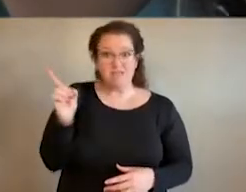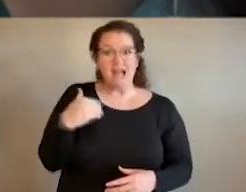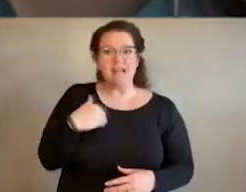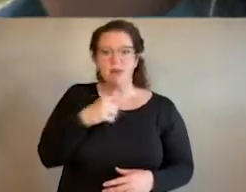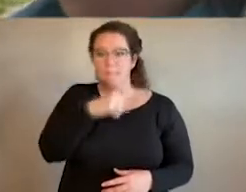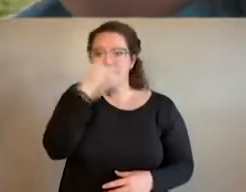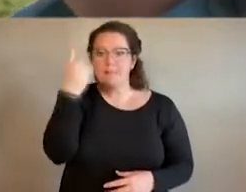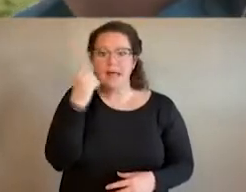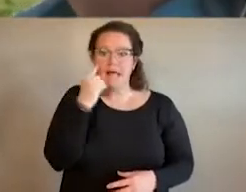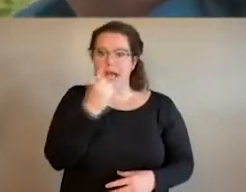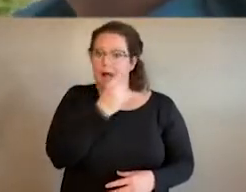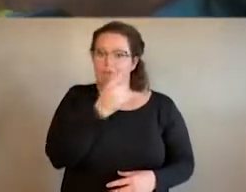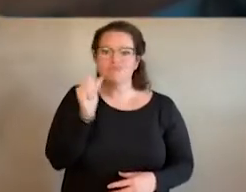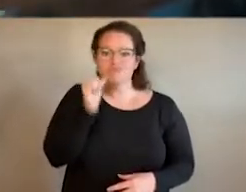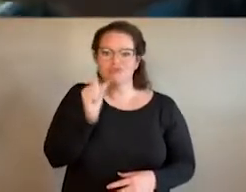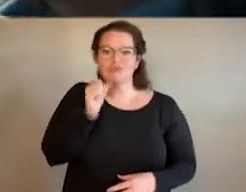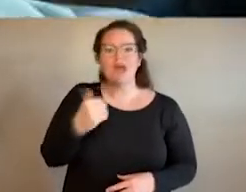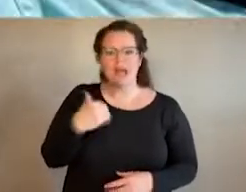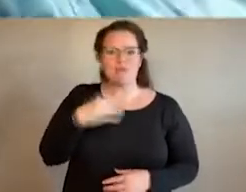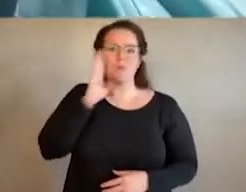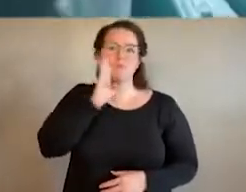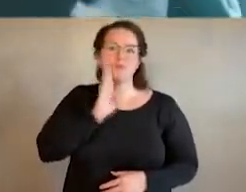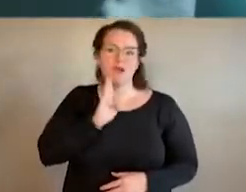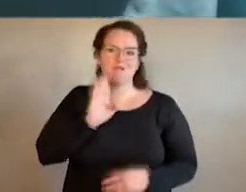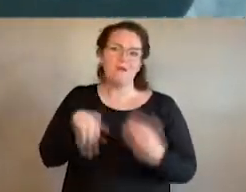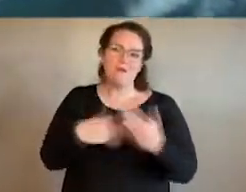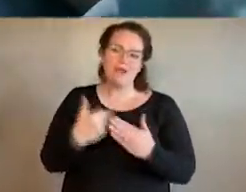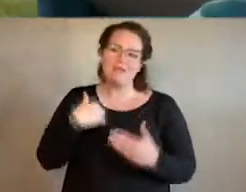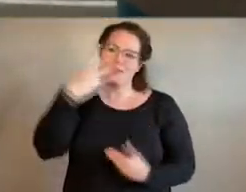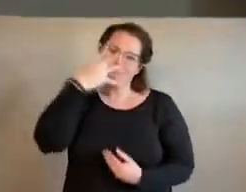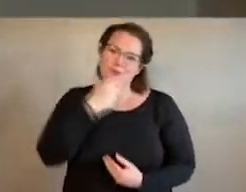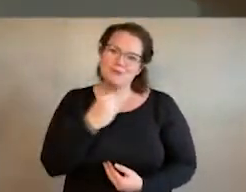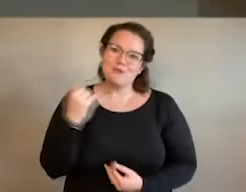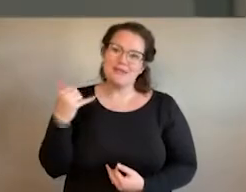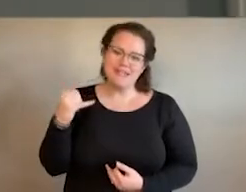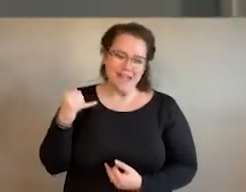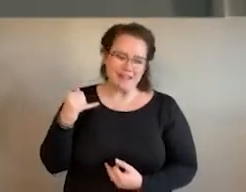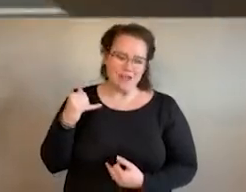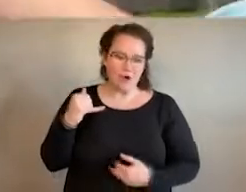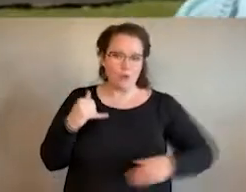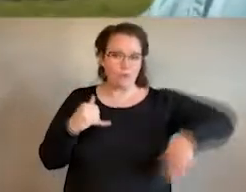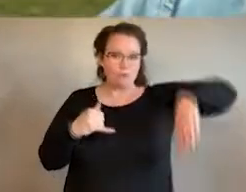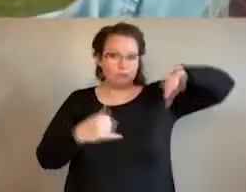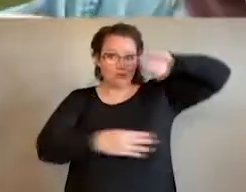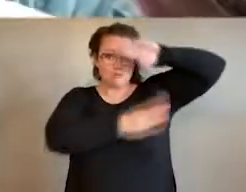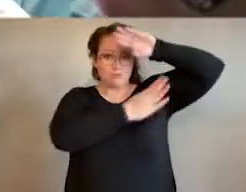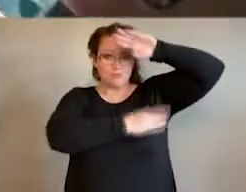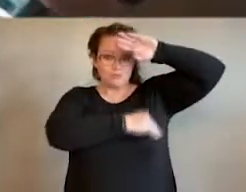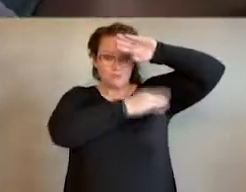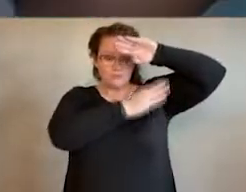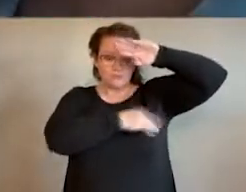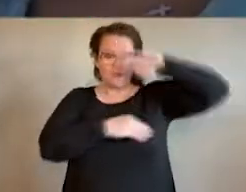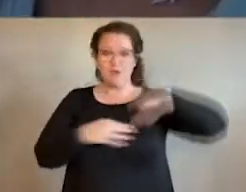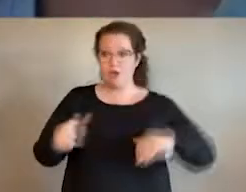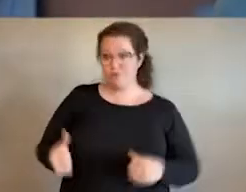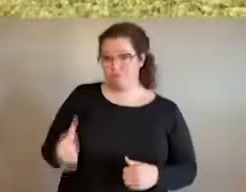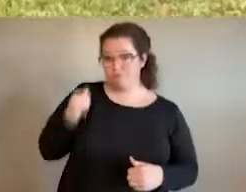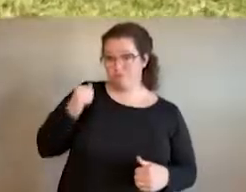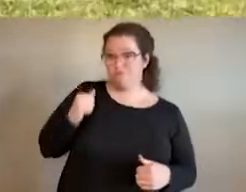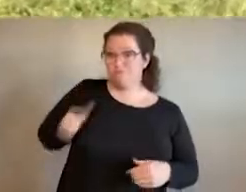females have brown. They all have the beautiful yellow under their wings and their tail